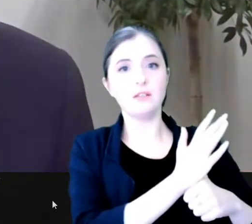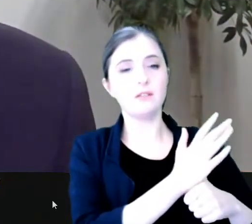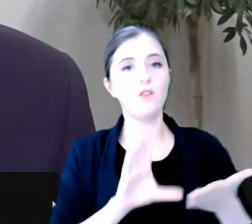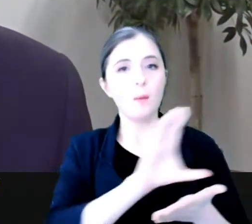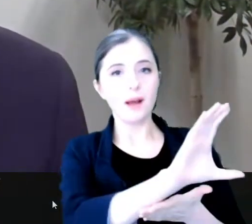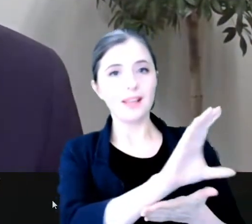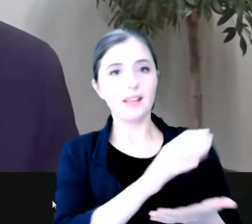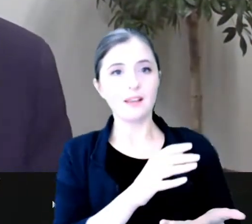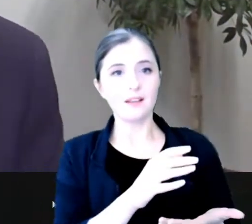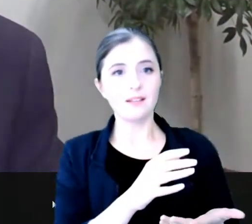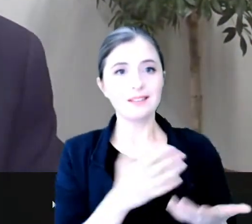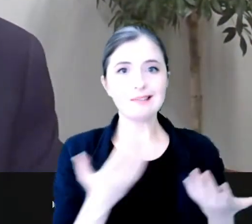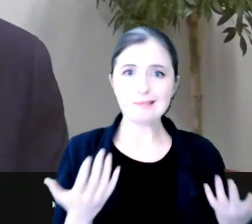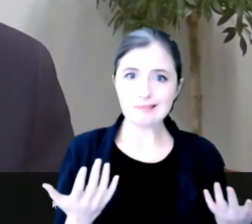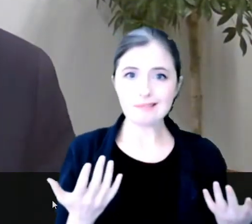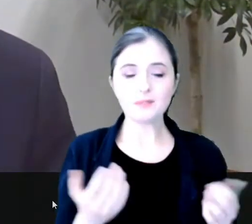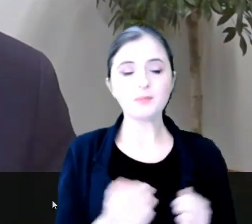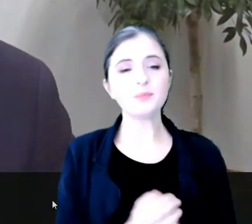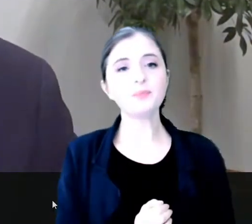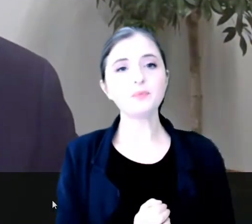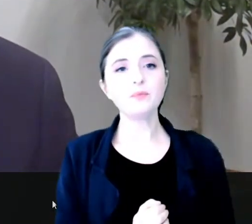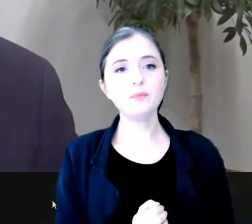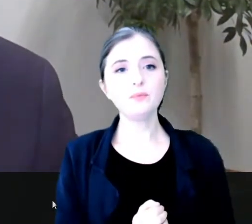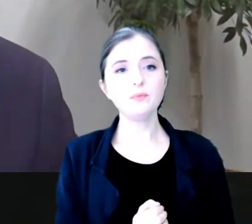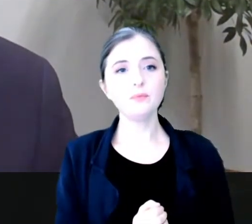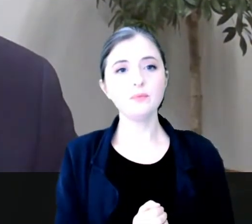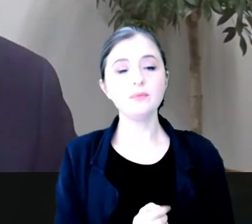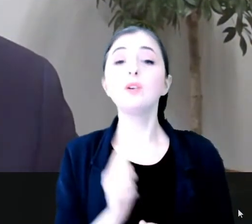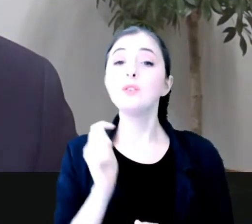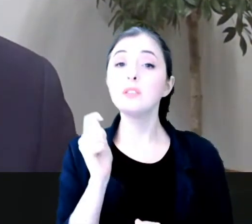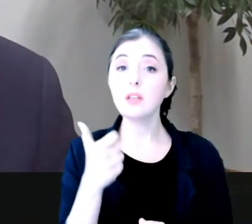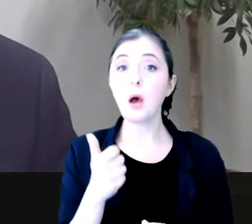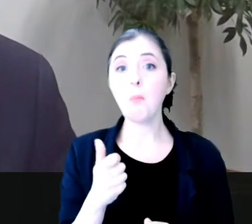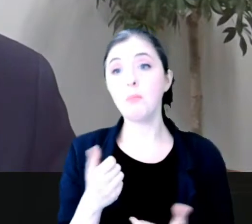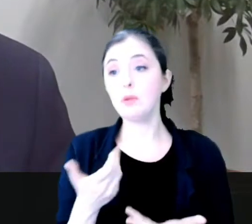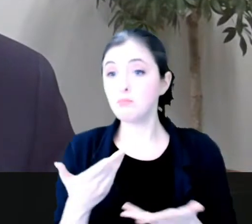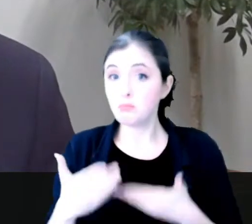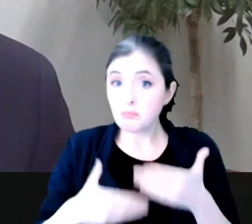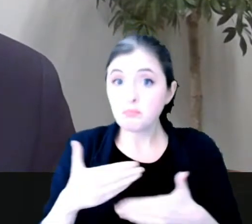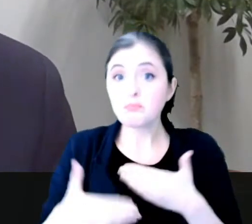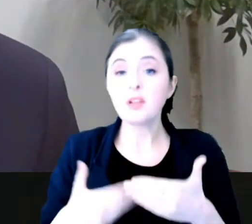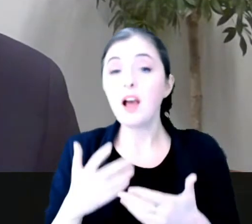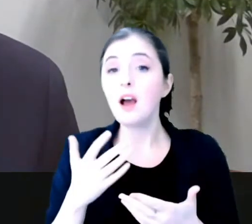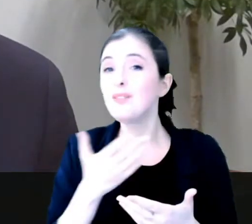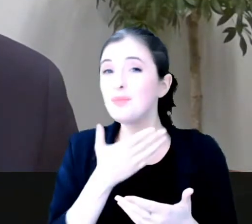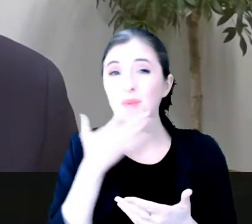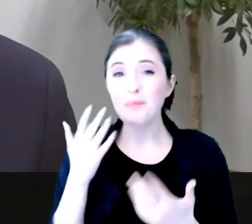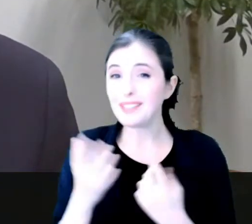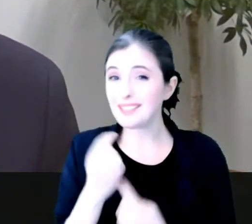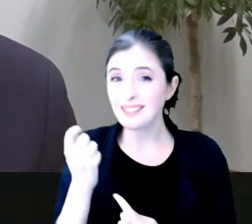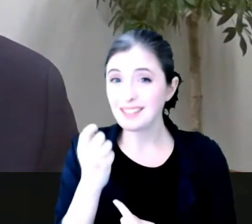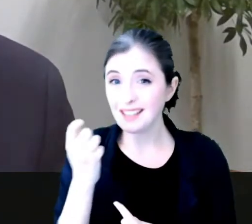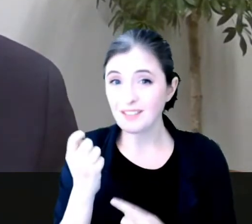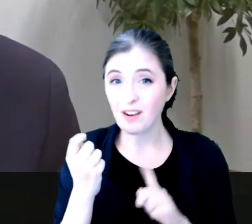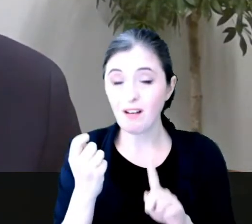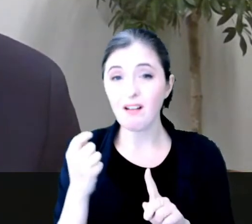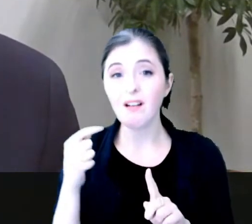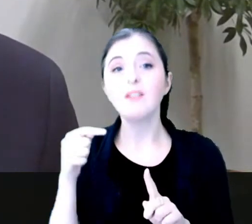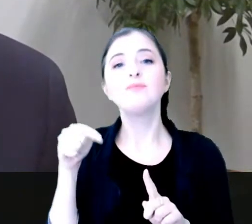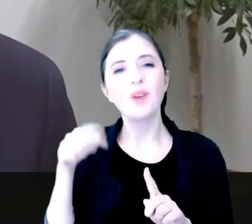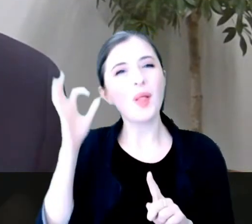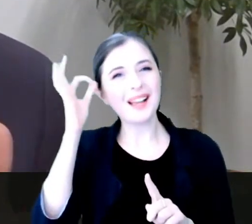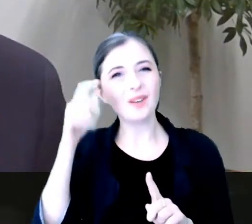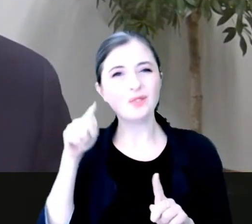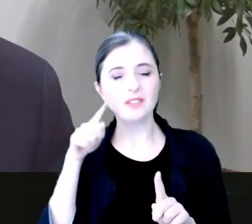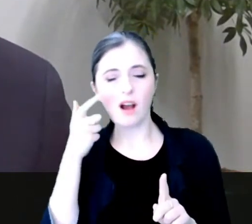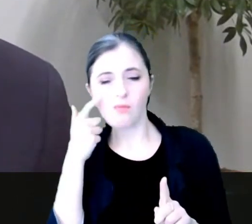not consulting. So there have been some schemes that have not been successful, and those schemes, councils are looking at how they can tweak them,